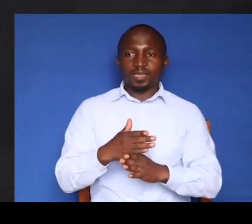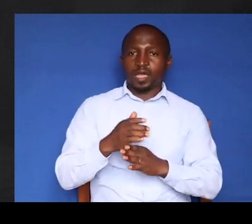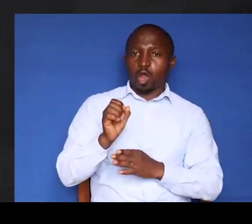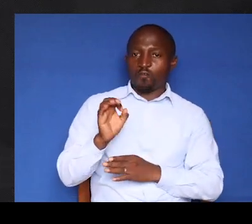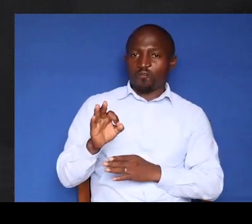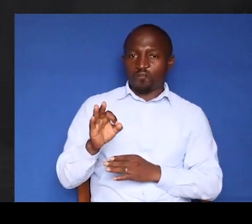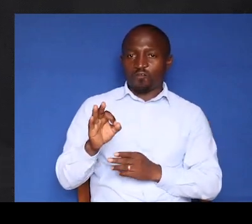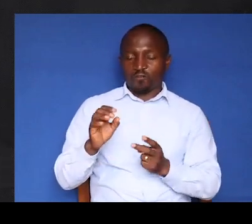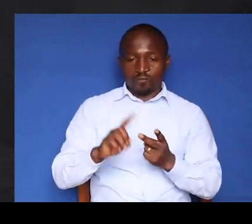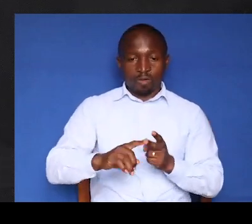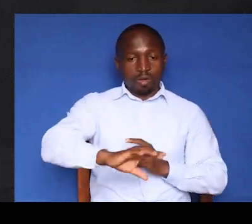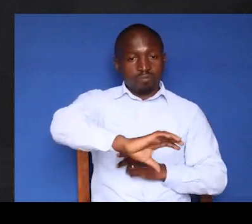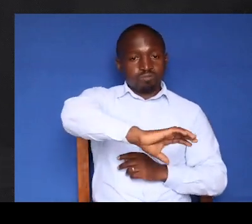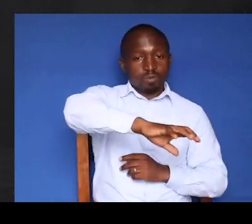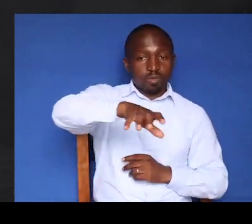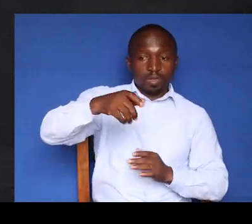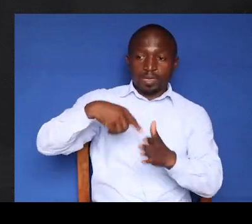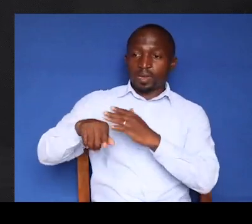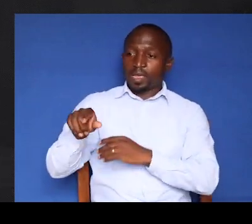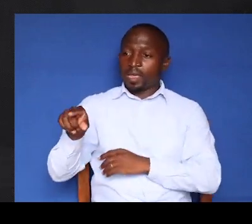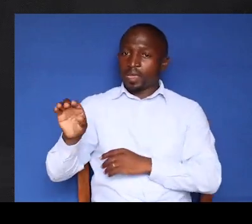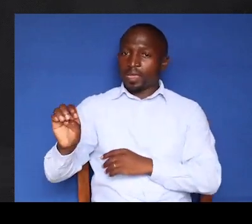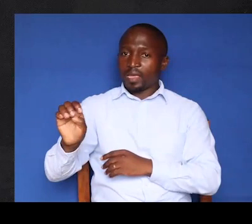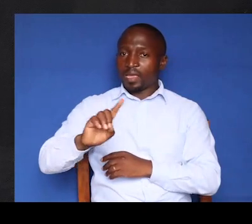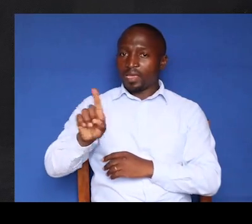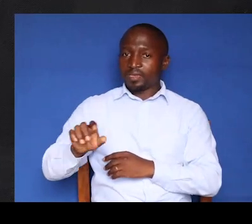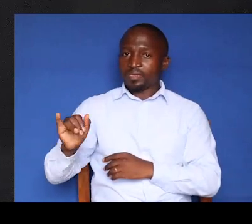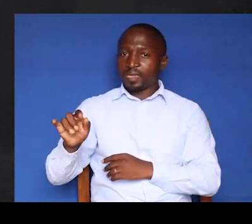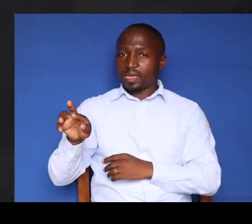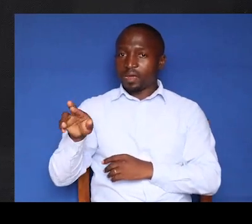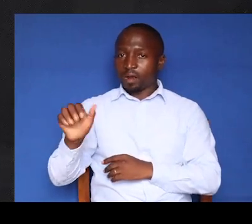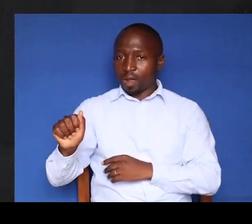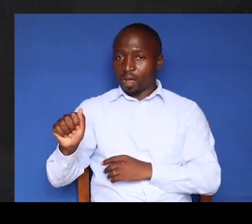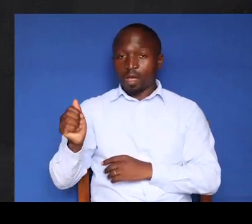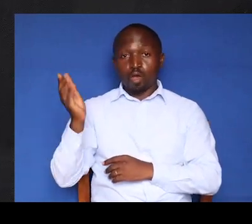construction of dams under Gezira irrigation scheme in Sudan.